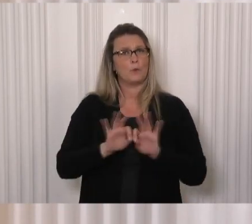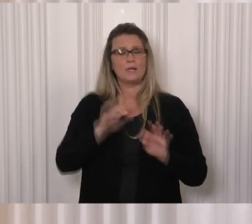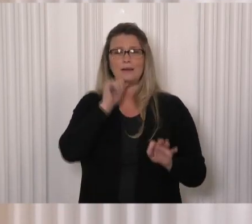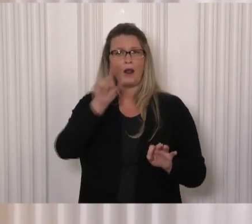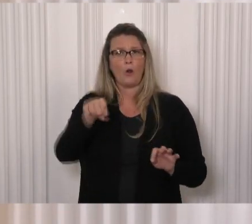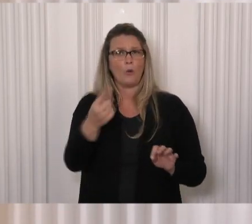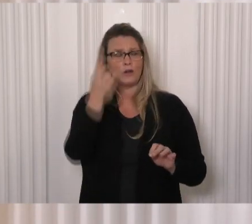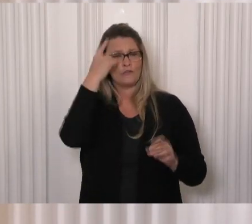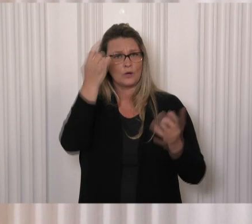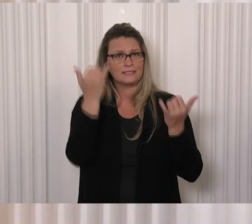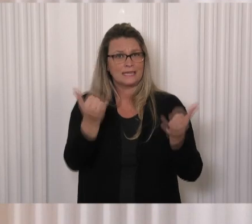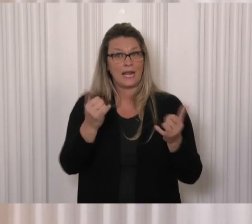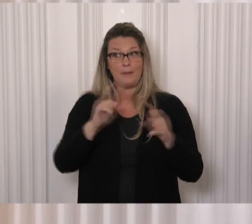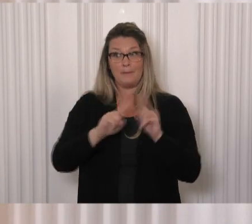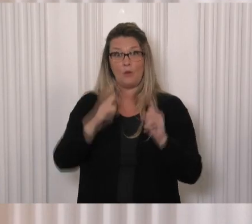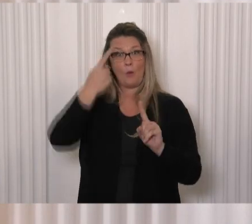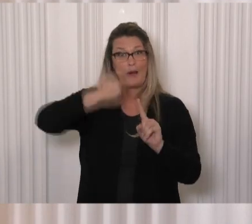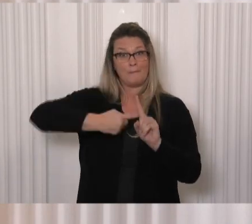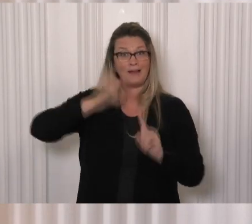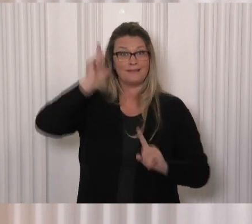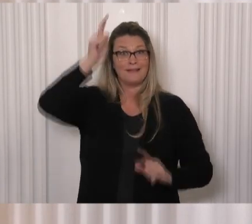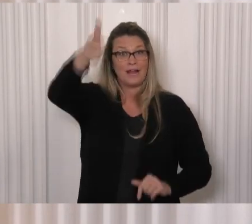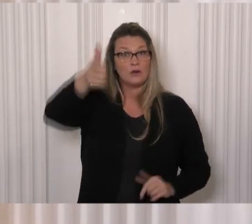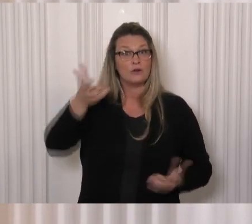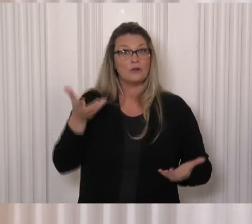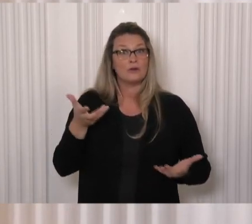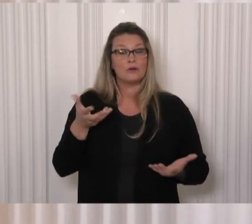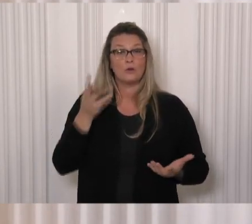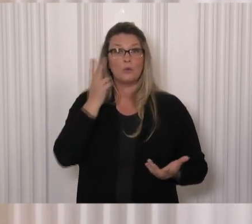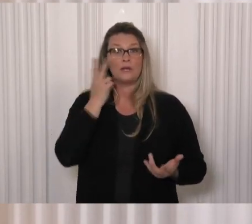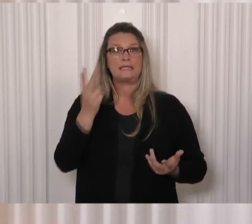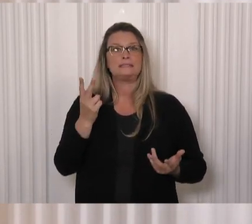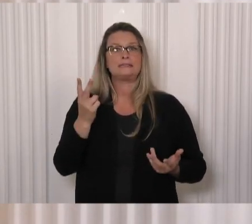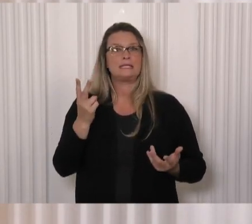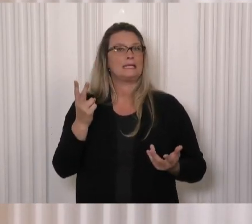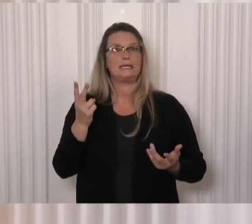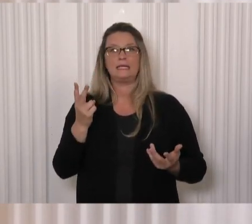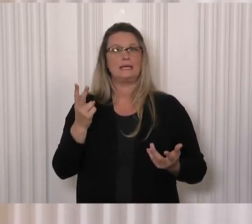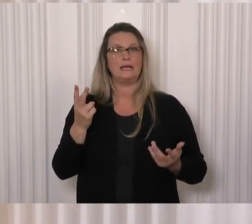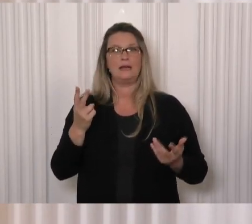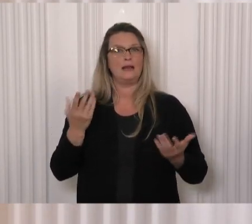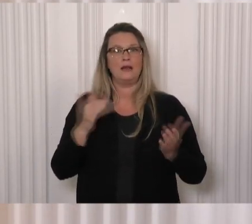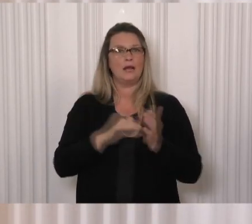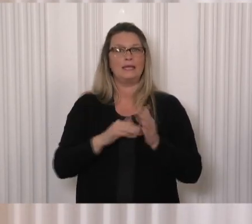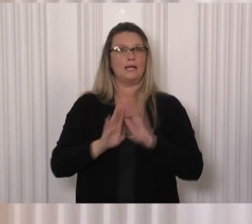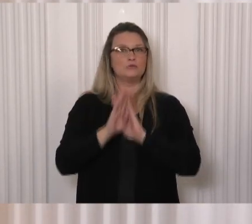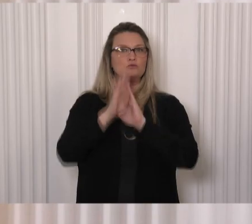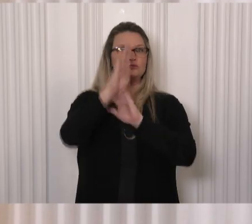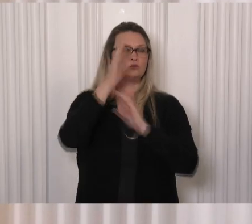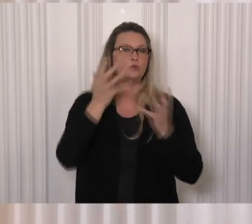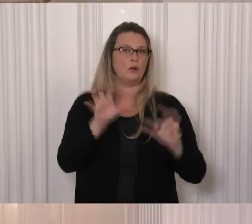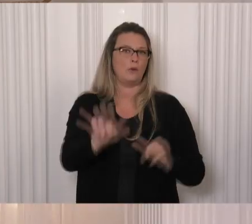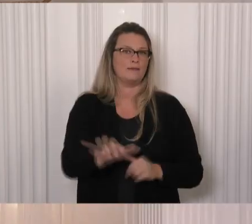investment in a month from now, so that we don't see this start to rev up as a surge.